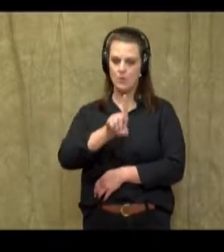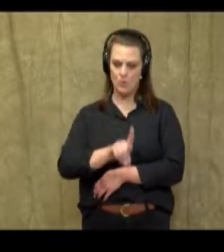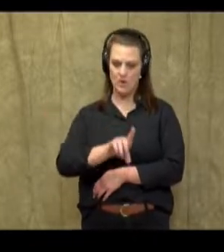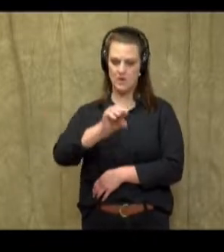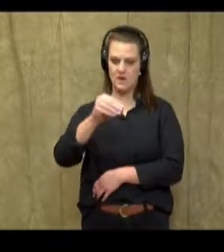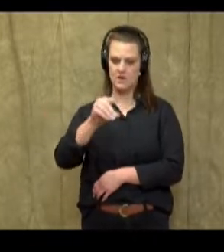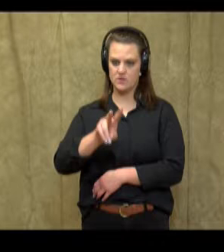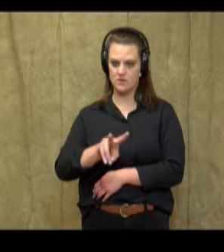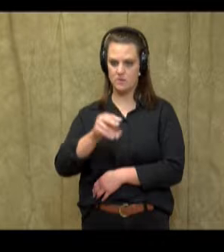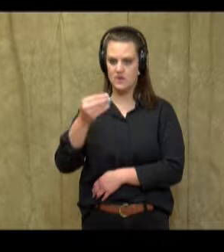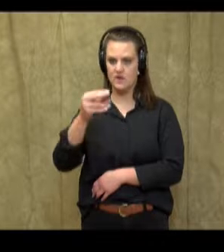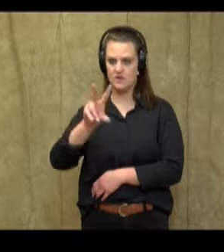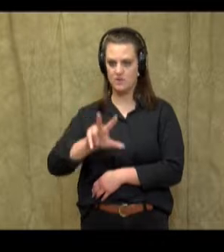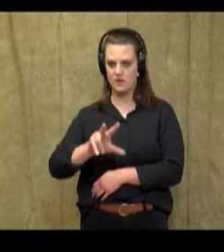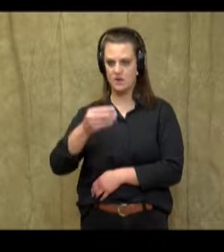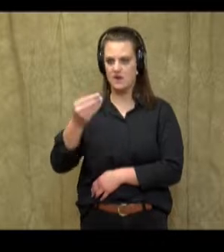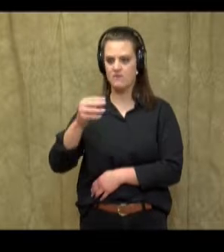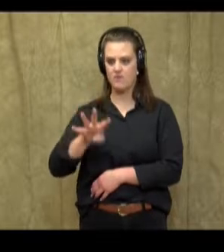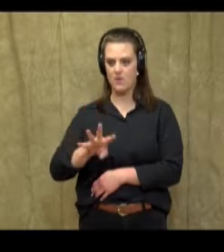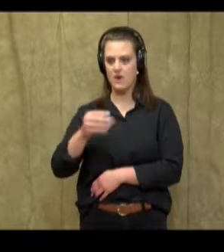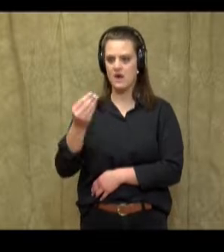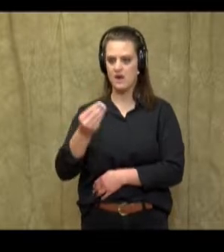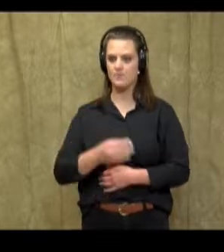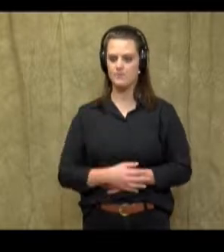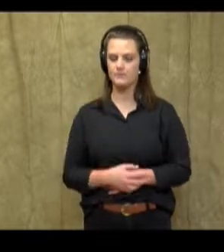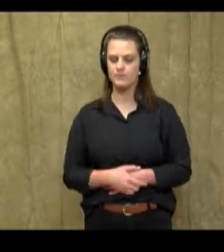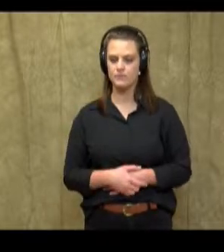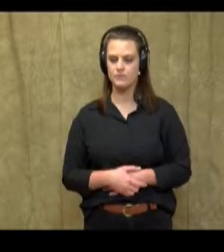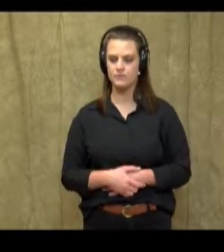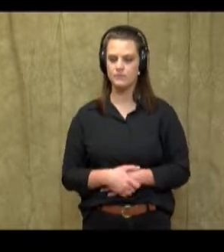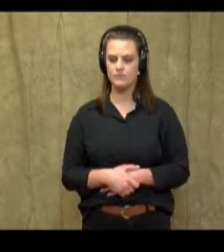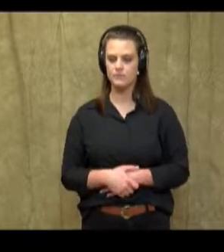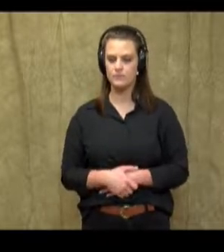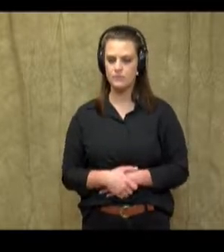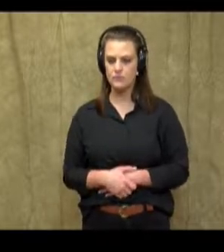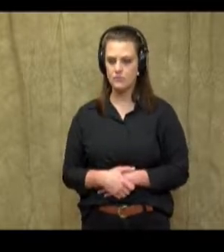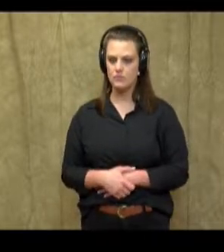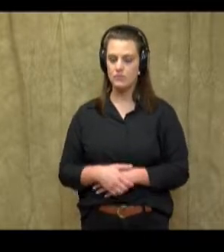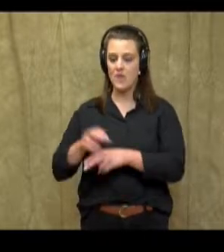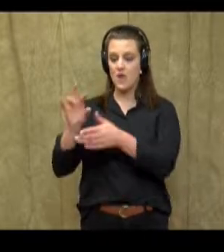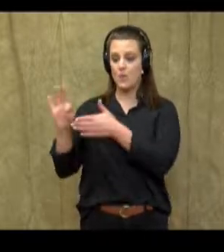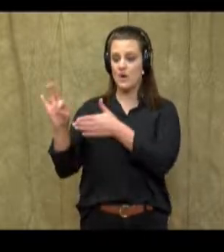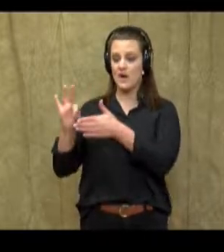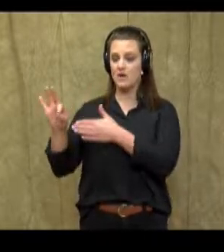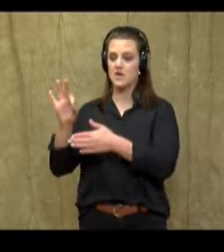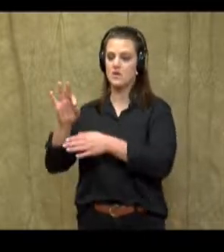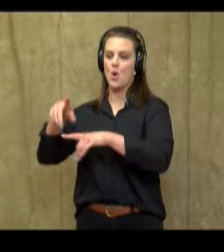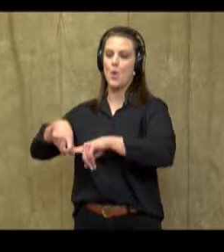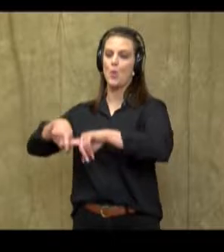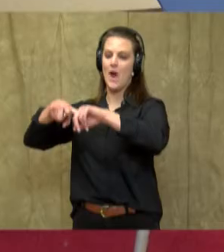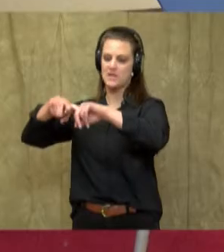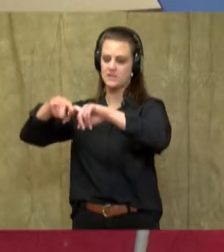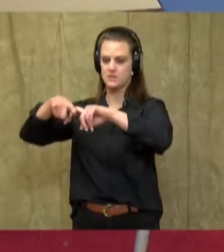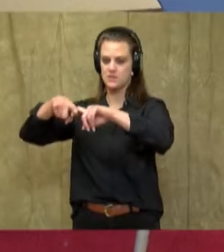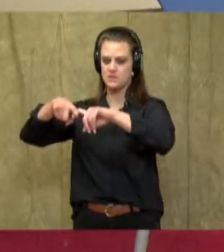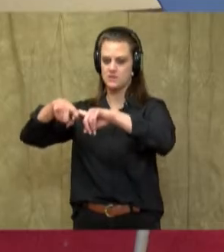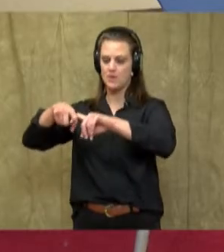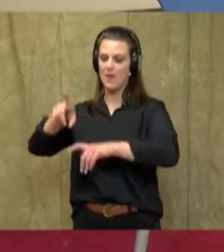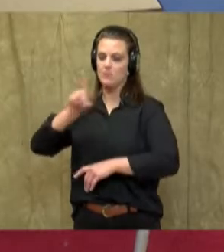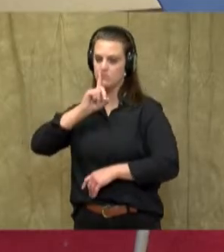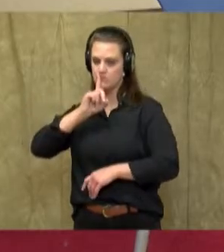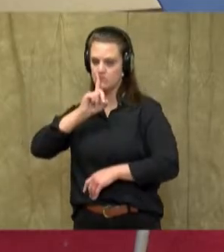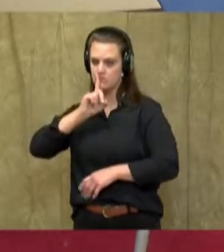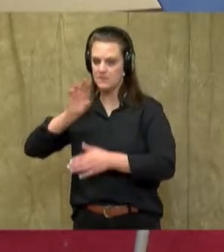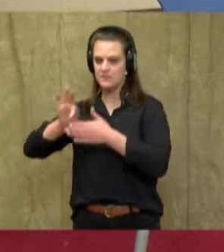half, and the sound and for the upbeat, the second half of the beat. We counted our quarter rest by